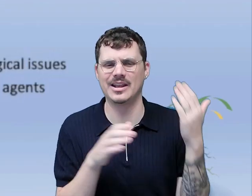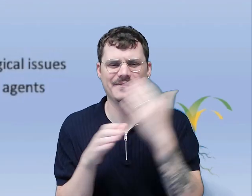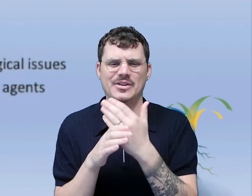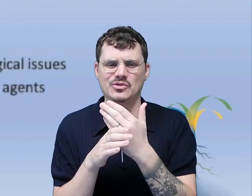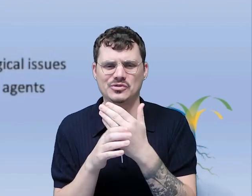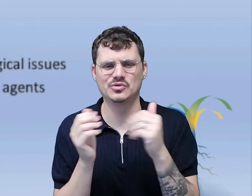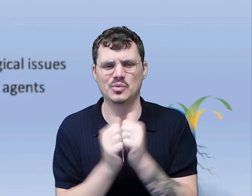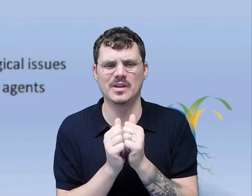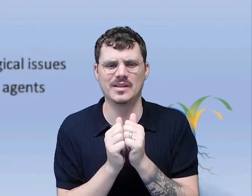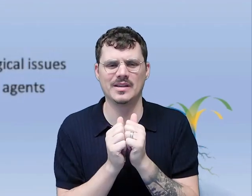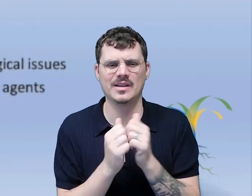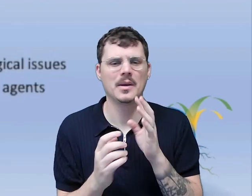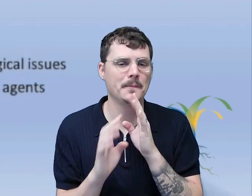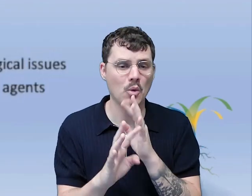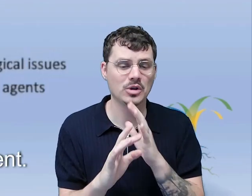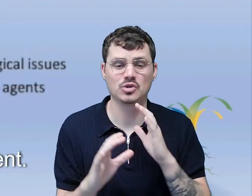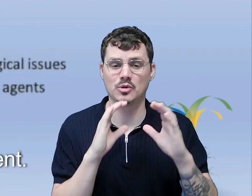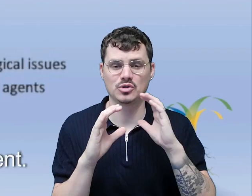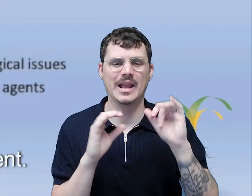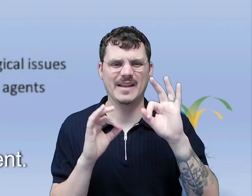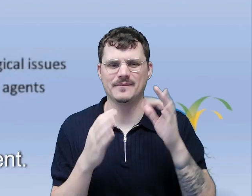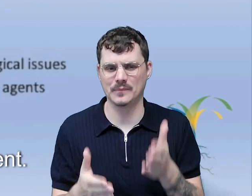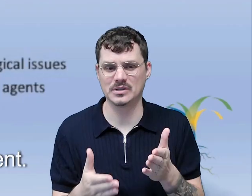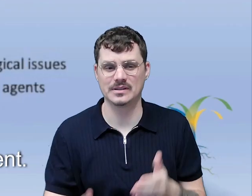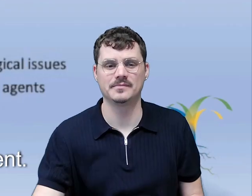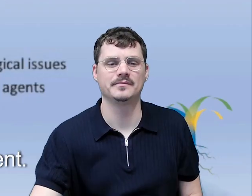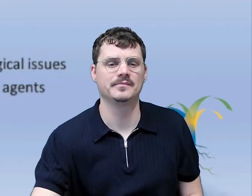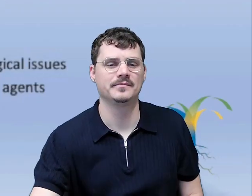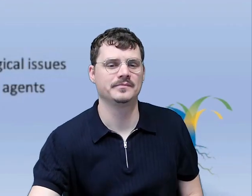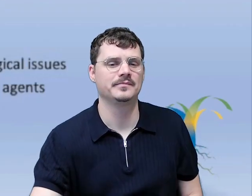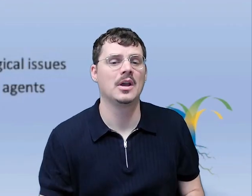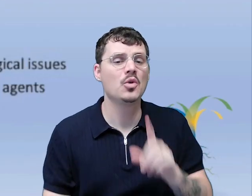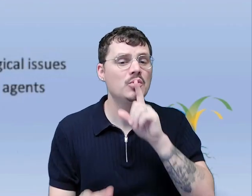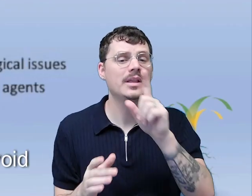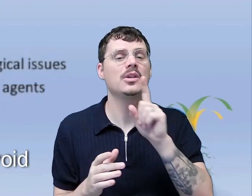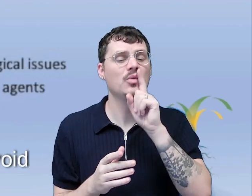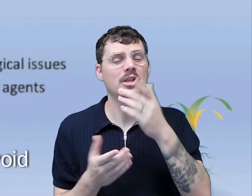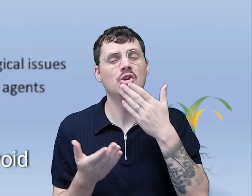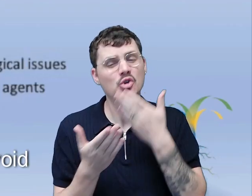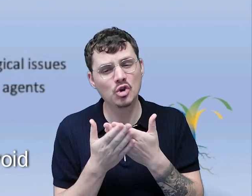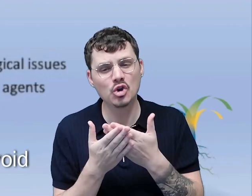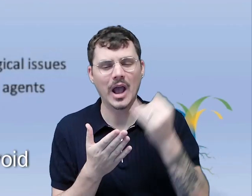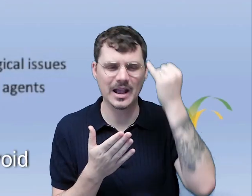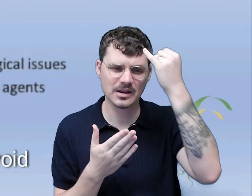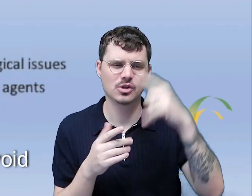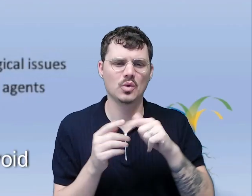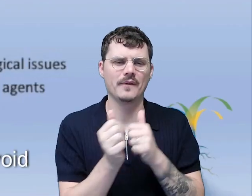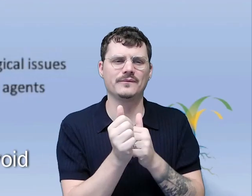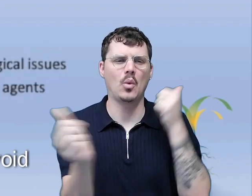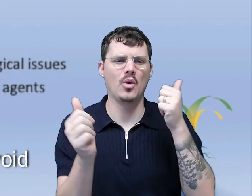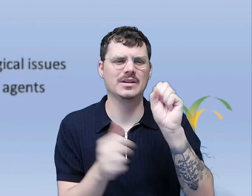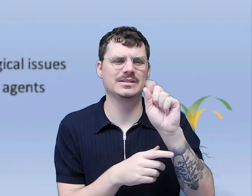issue that interferes with spoken communication if present. Really, really a good idea